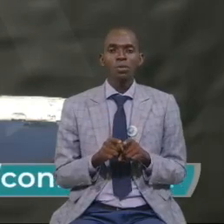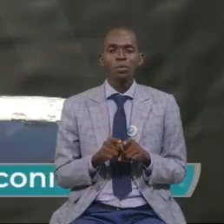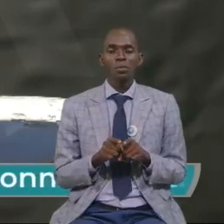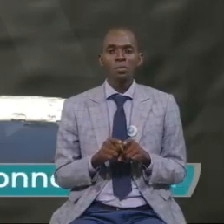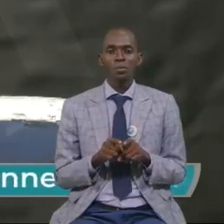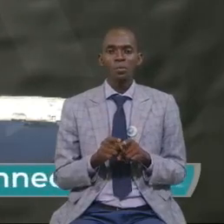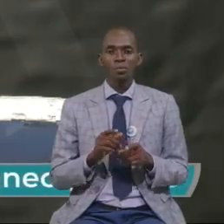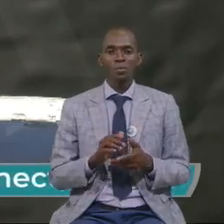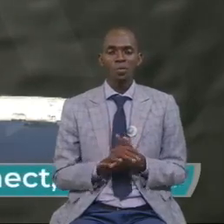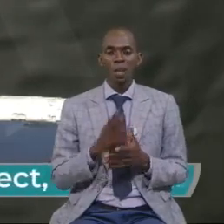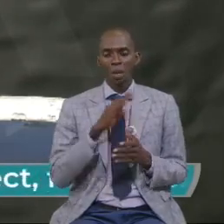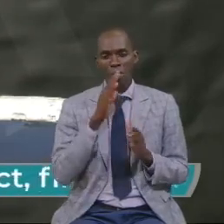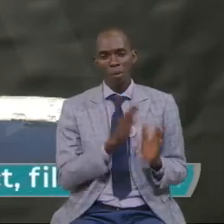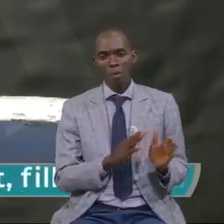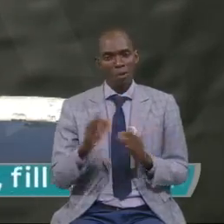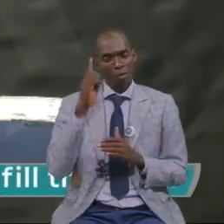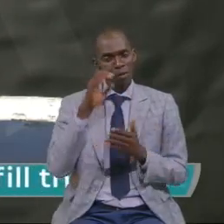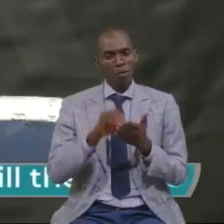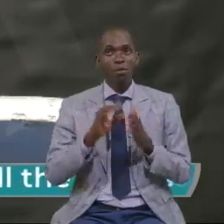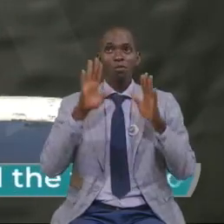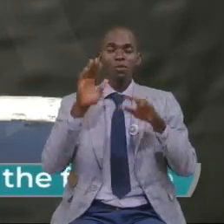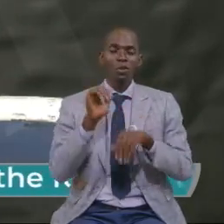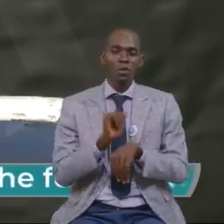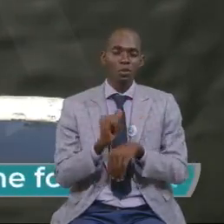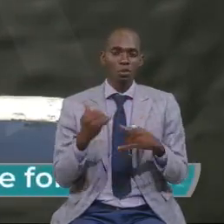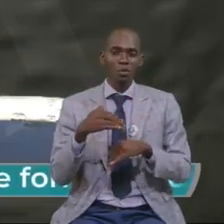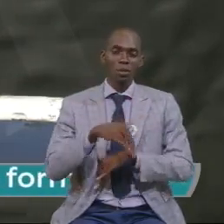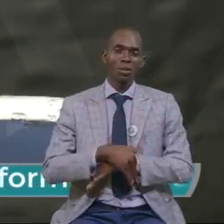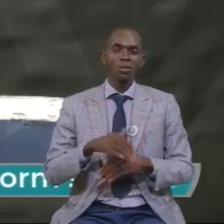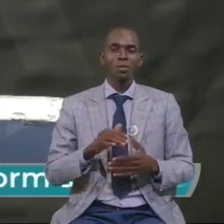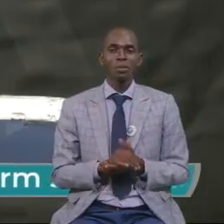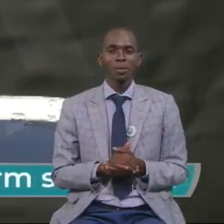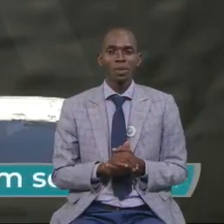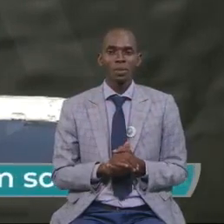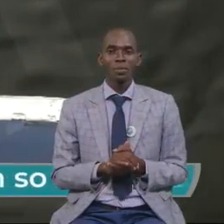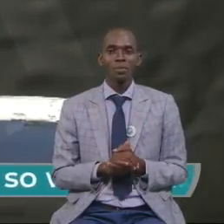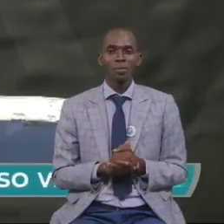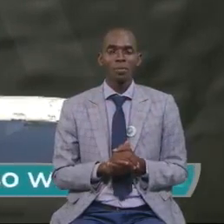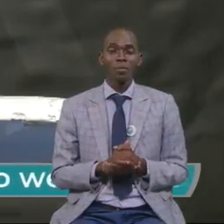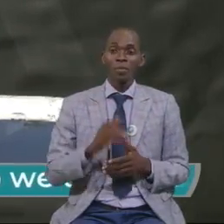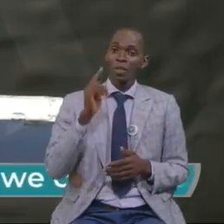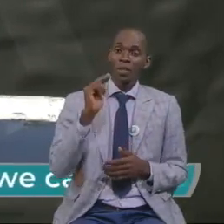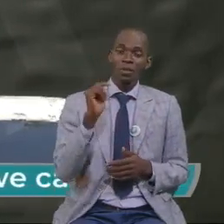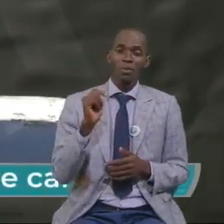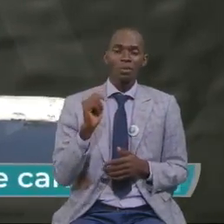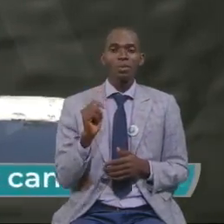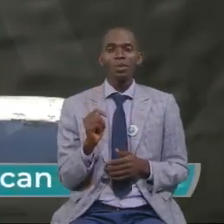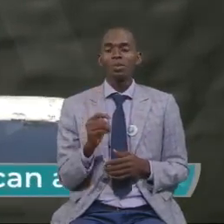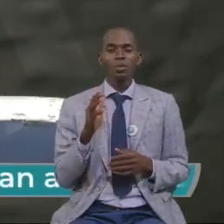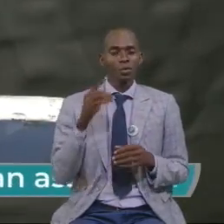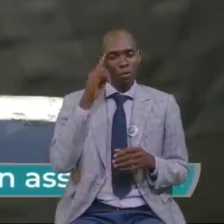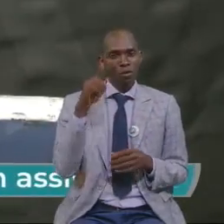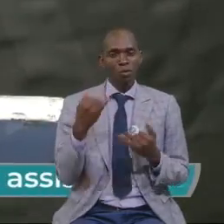they are. Spectacular miracles tonight. Testimony galore tonight.